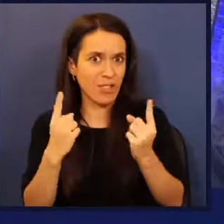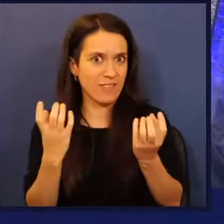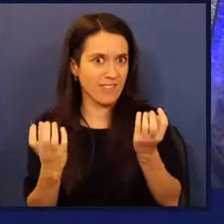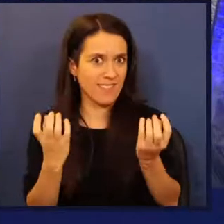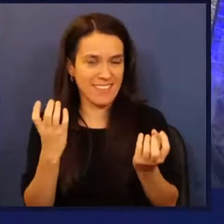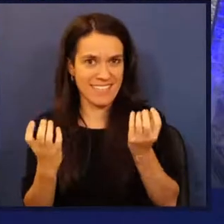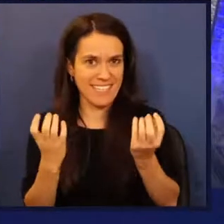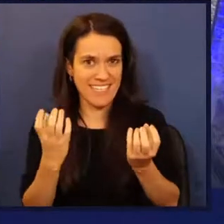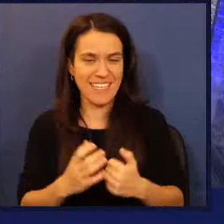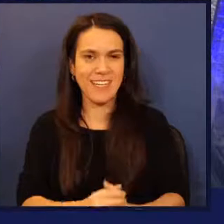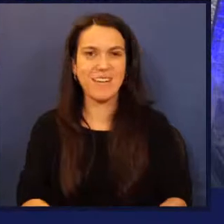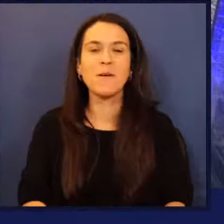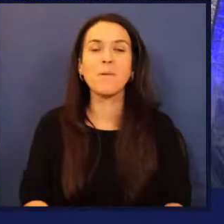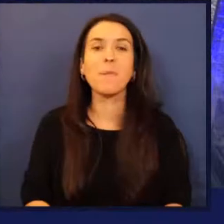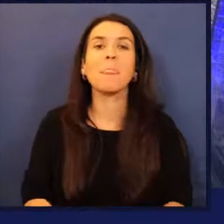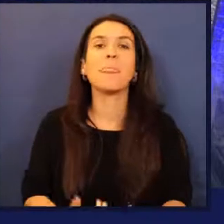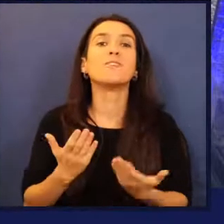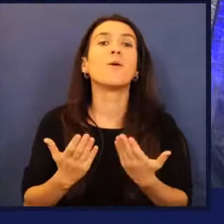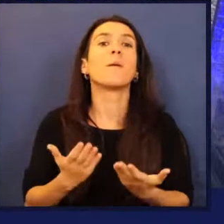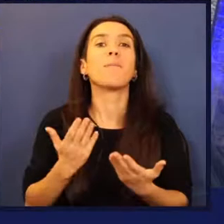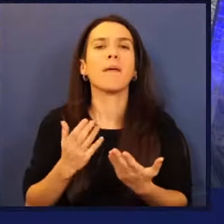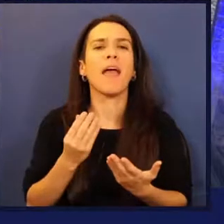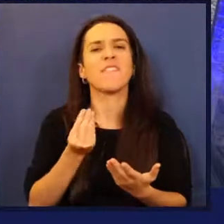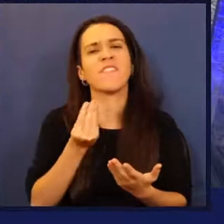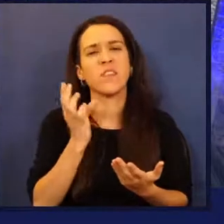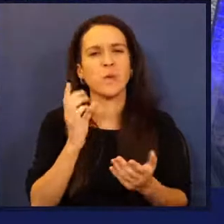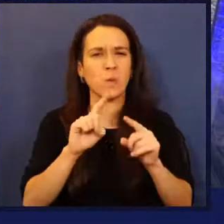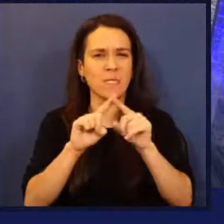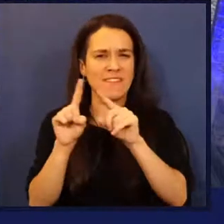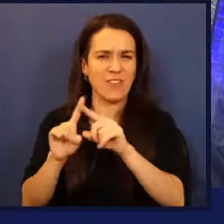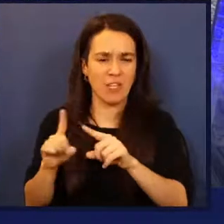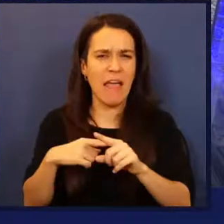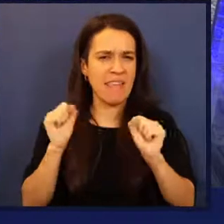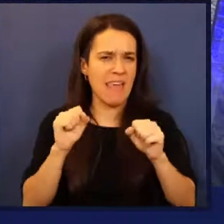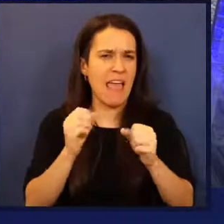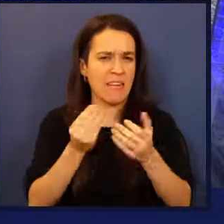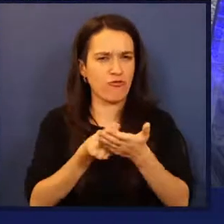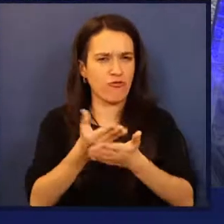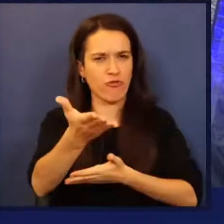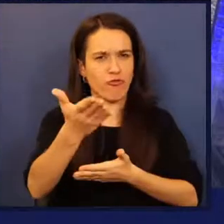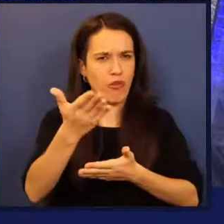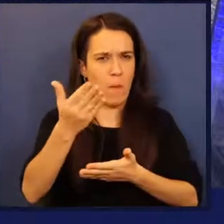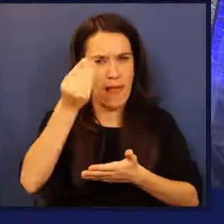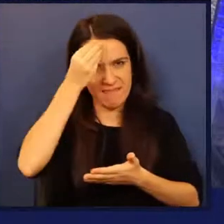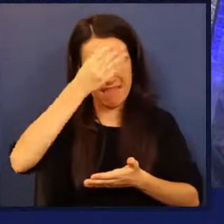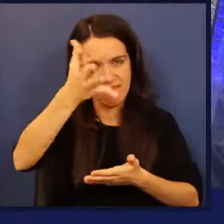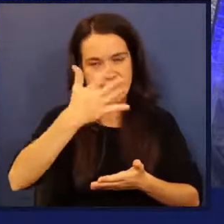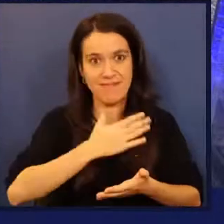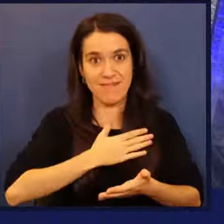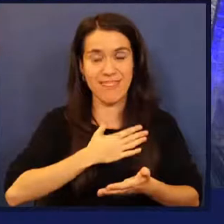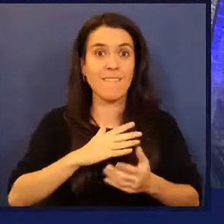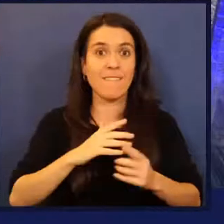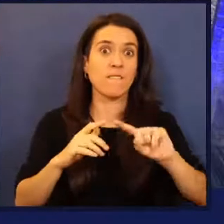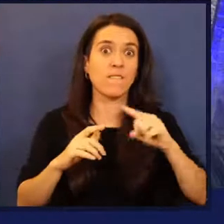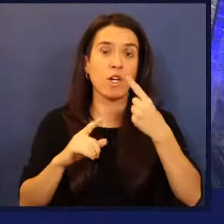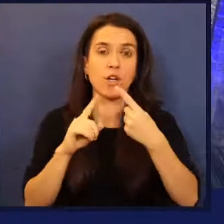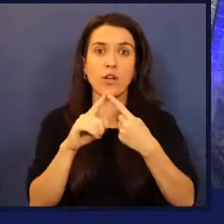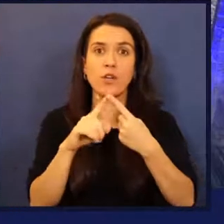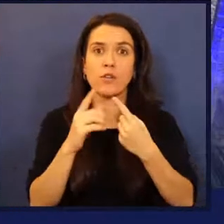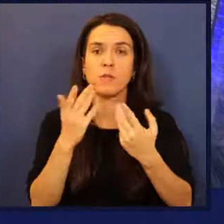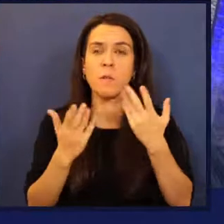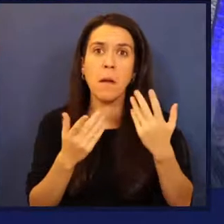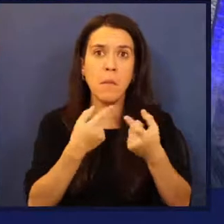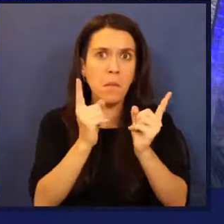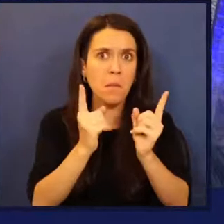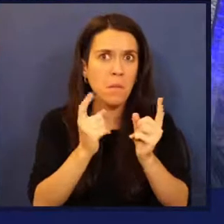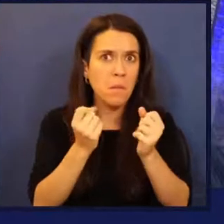a few different ones that I would recommend. The first one, and actually, I don't know if everyone's going to get the